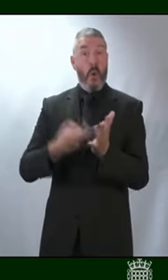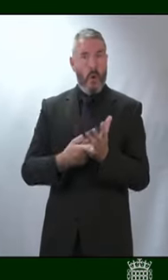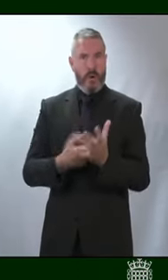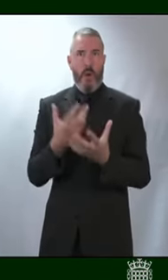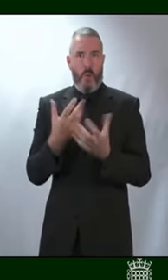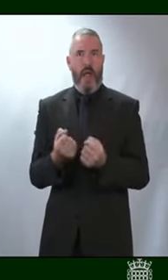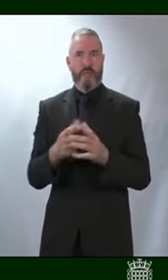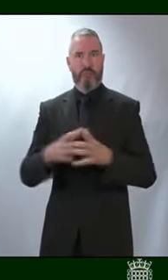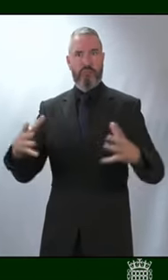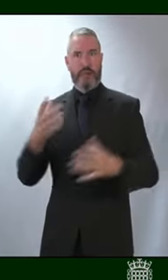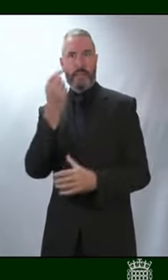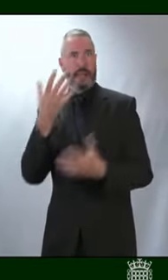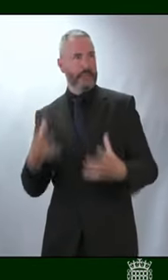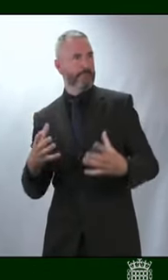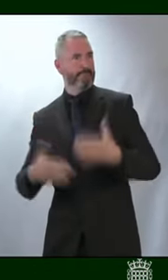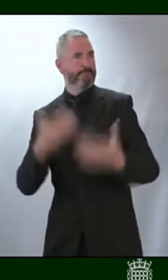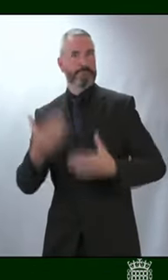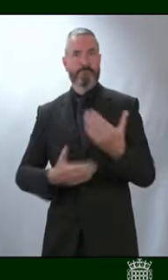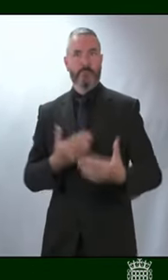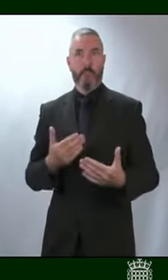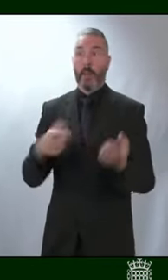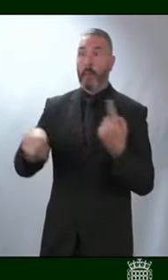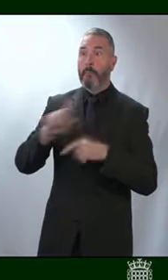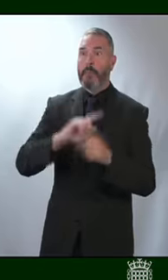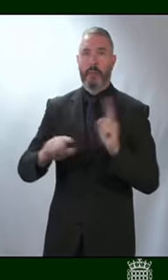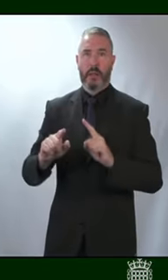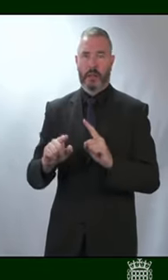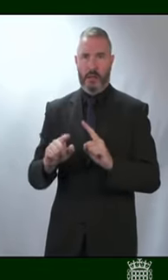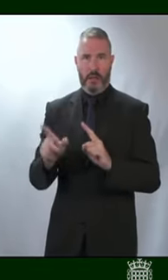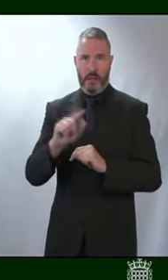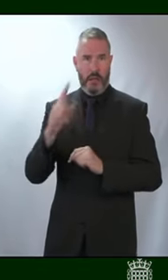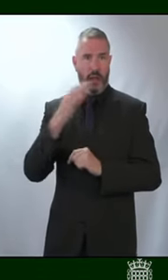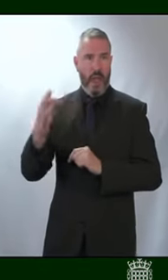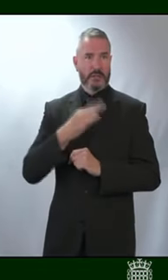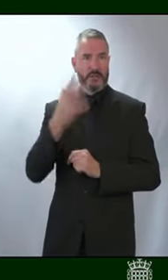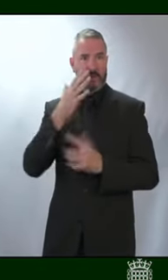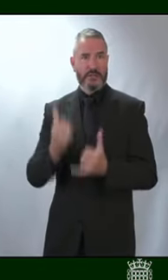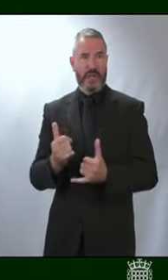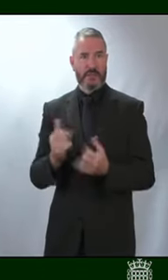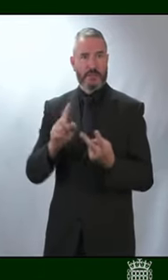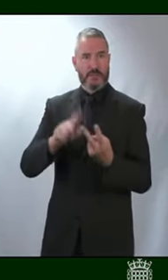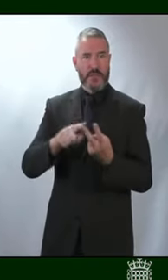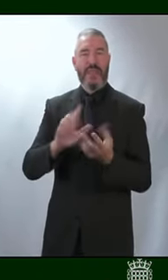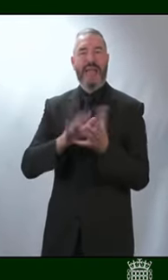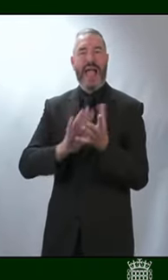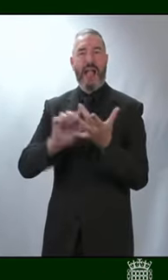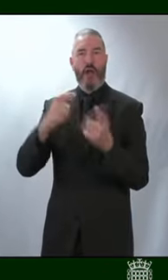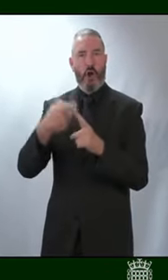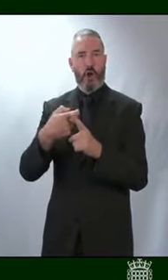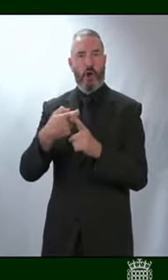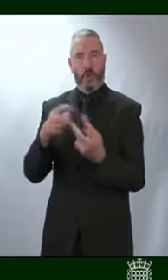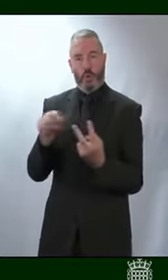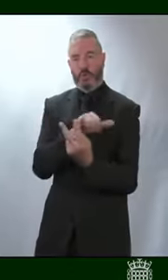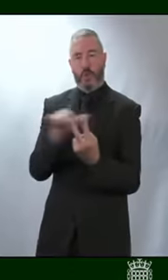all the capacity we need, it's just that people are being unreasonable in asking for tests? That's the Hancock defence. So which